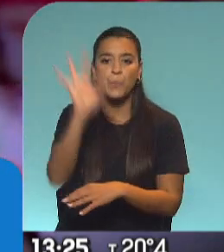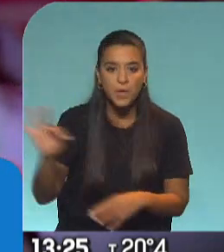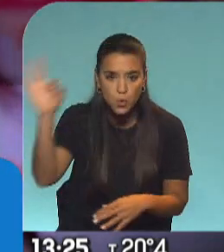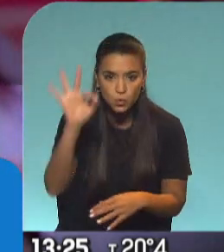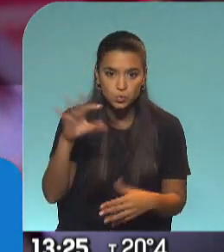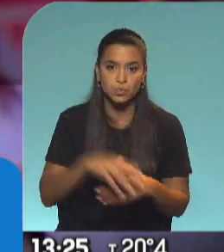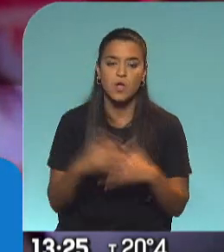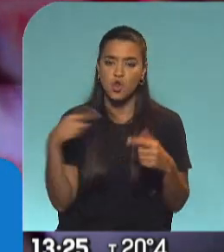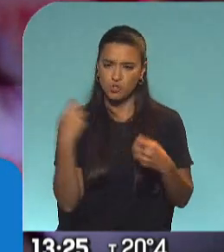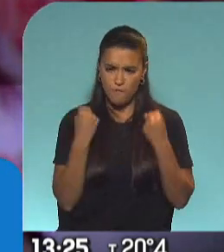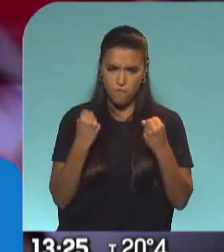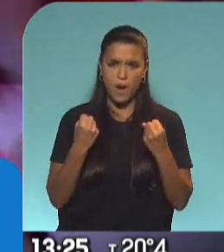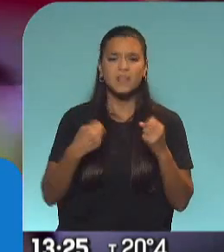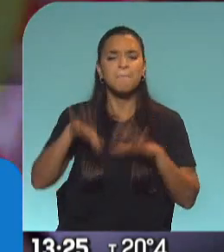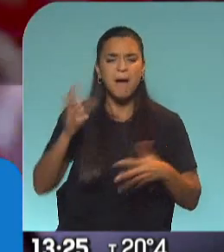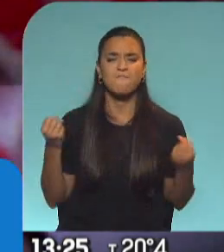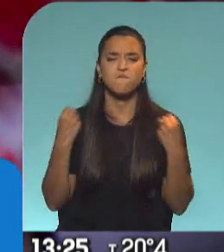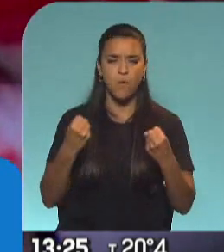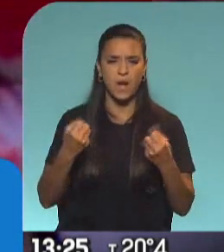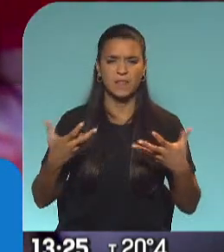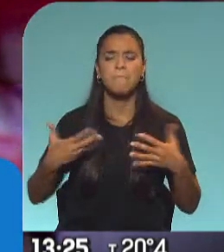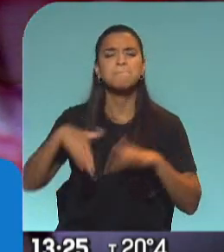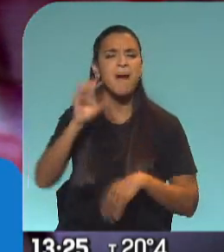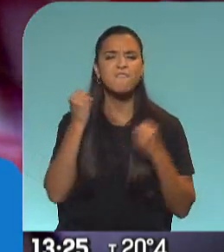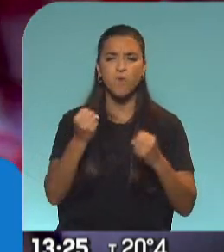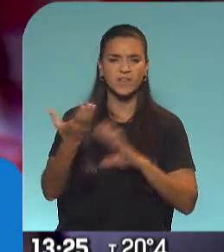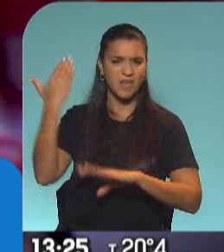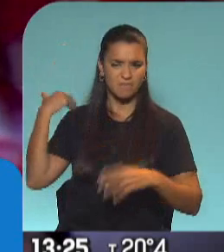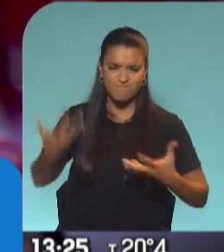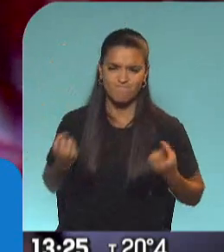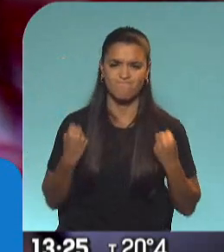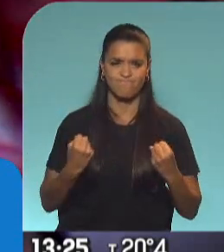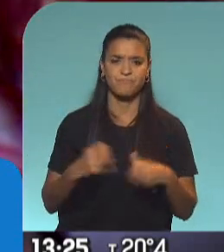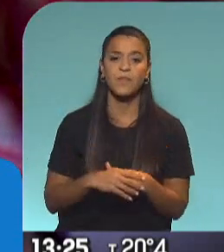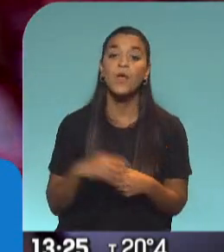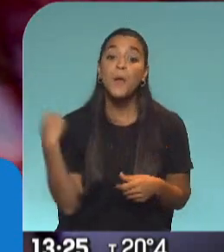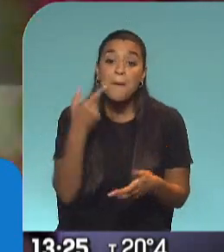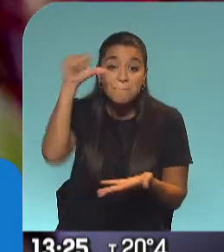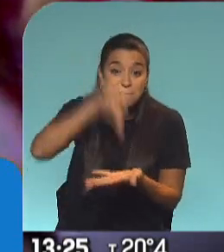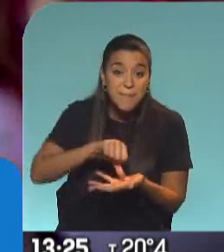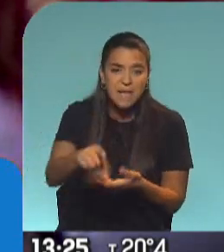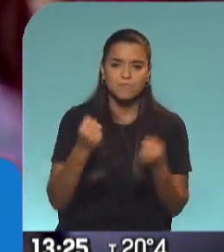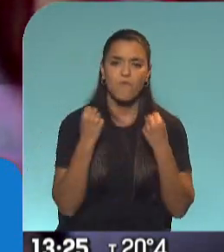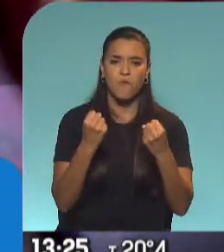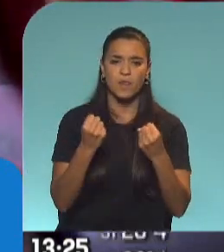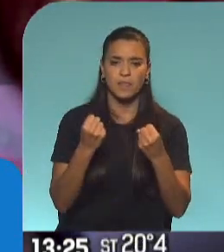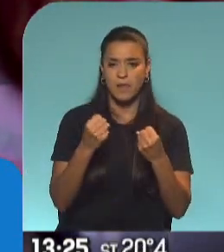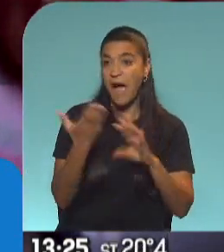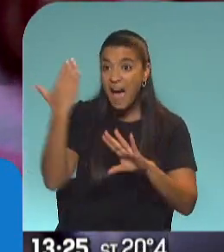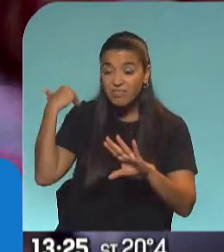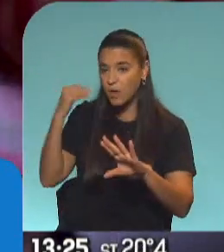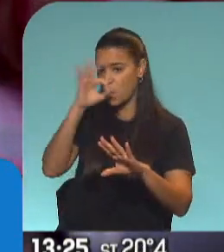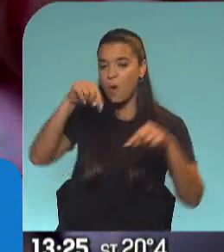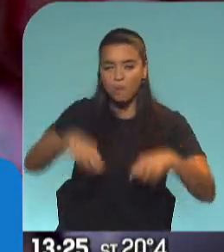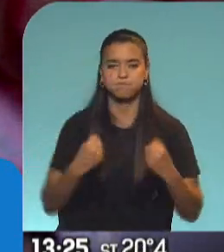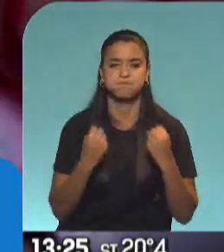strong. We're going to be stronger than ever before. Our country will be stronger than ever